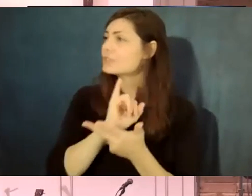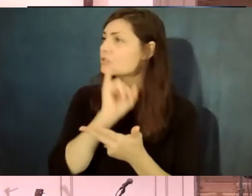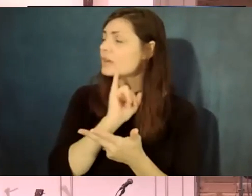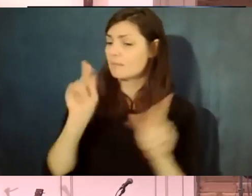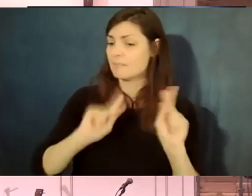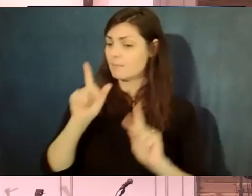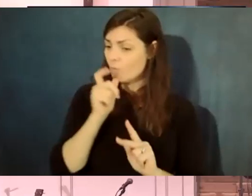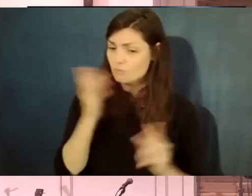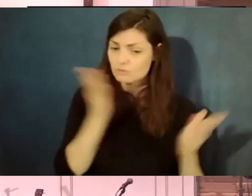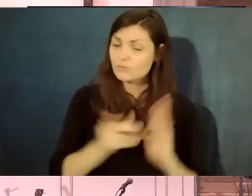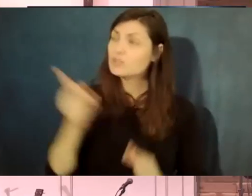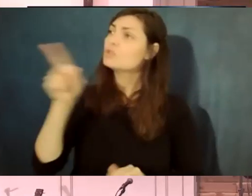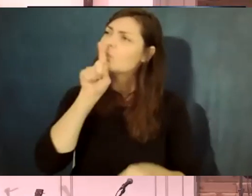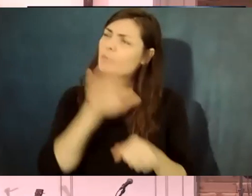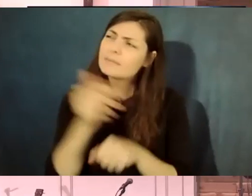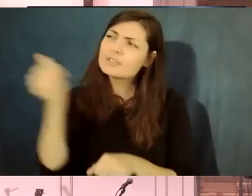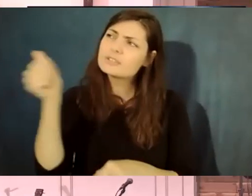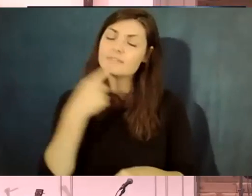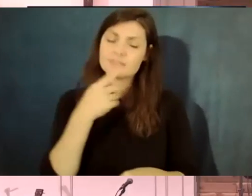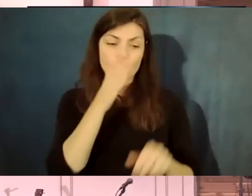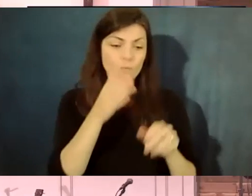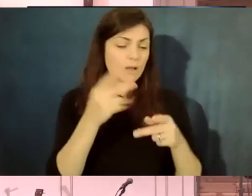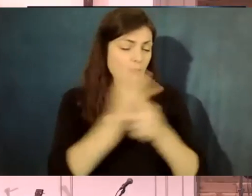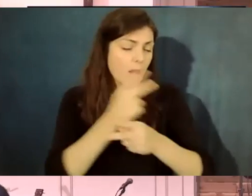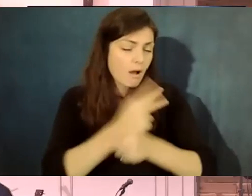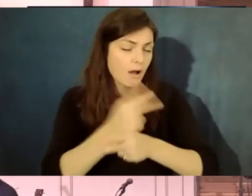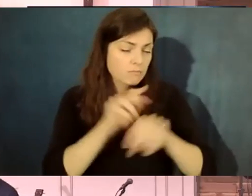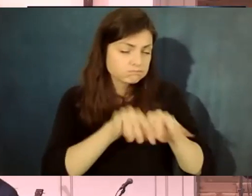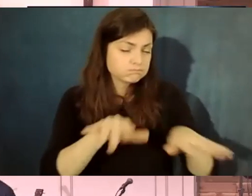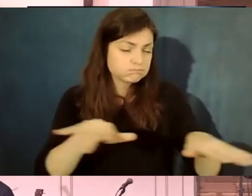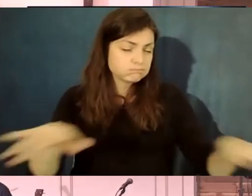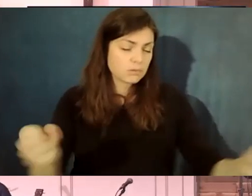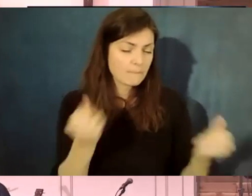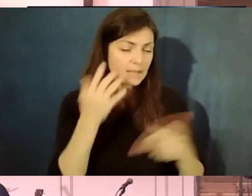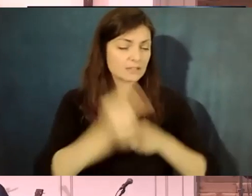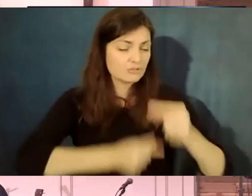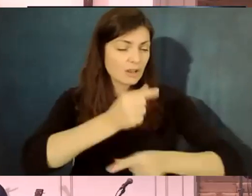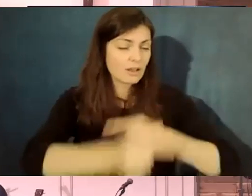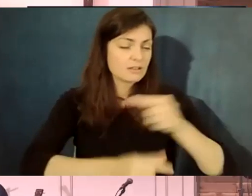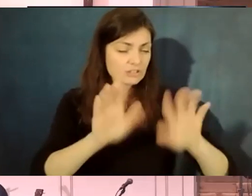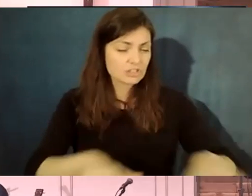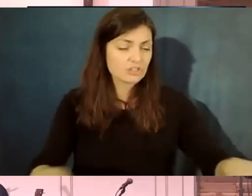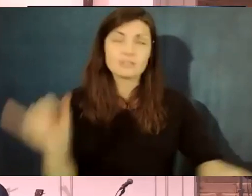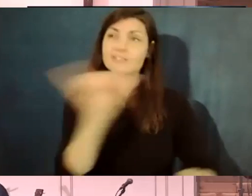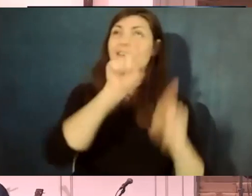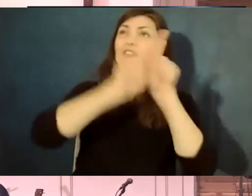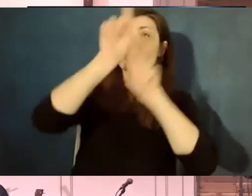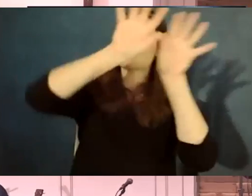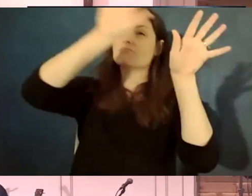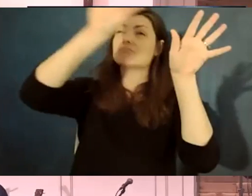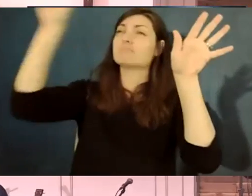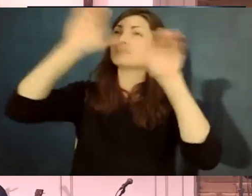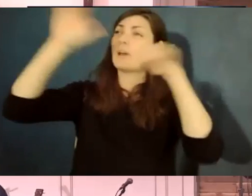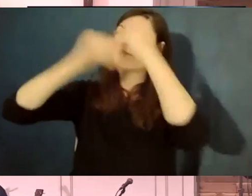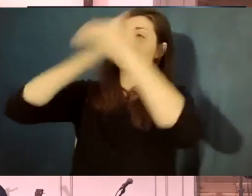by your own self and said to them, I will multiply your descendants as the stars of heaven. And all this land that I have